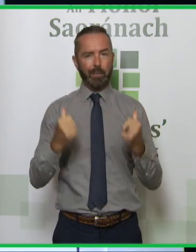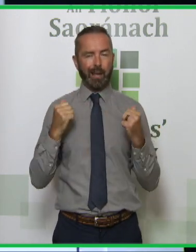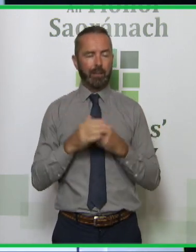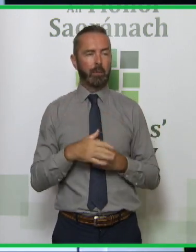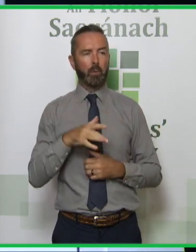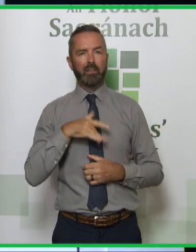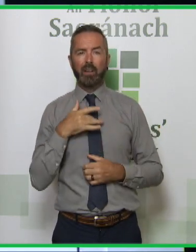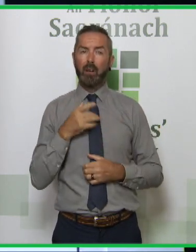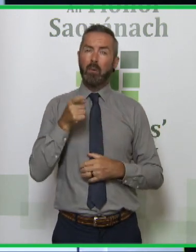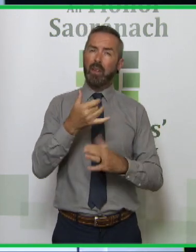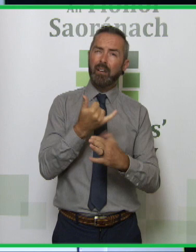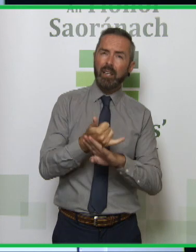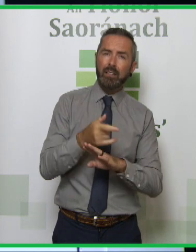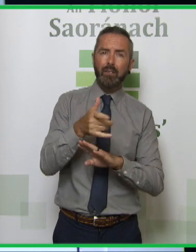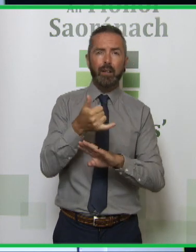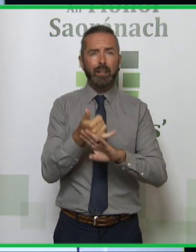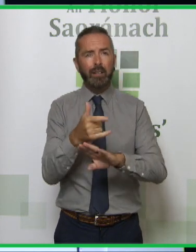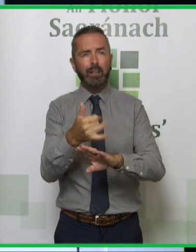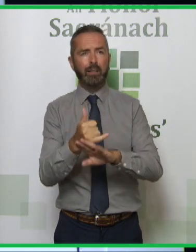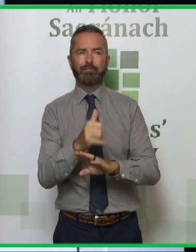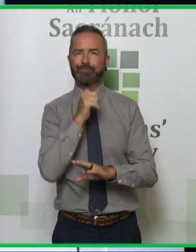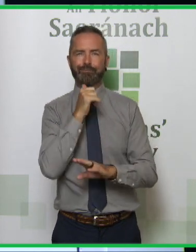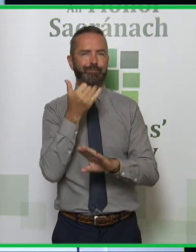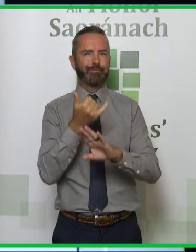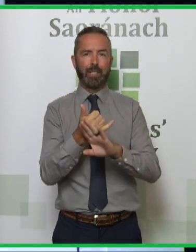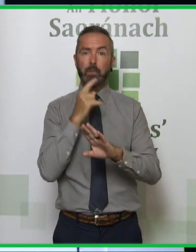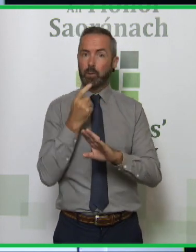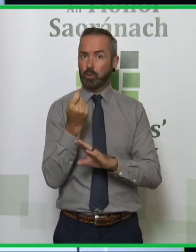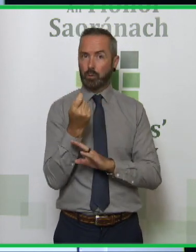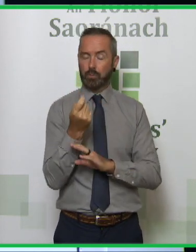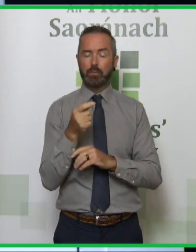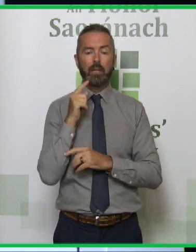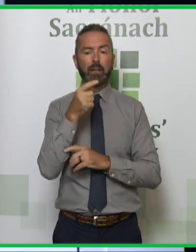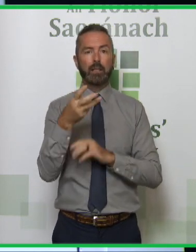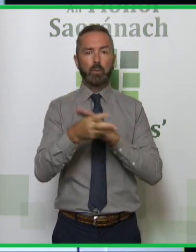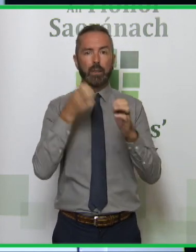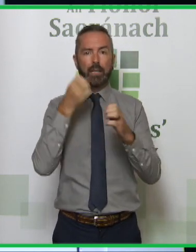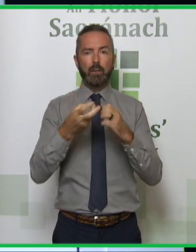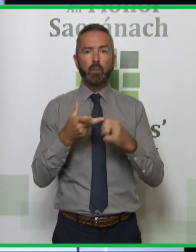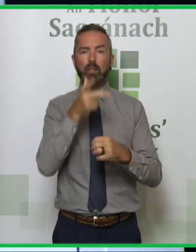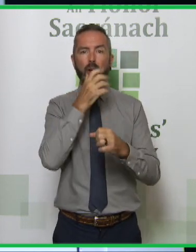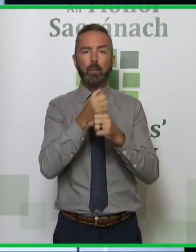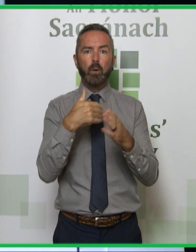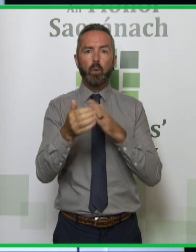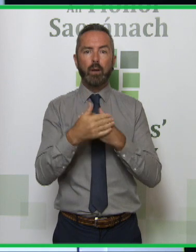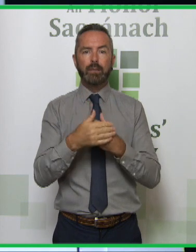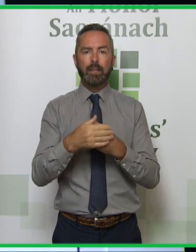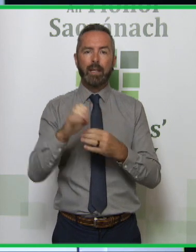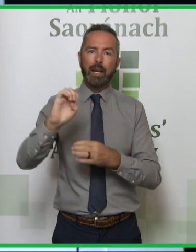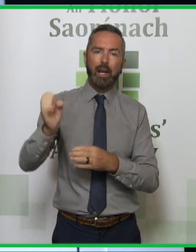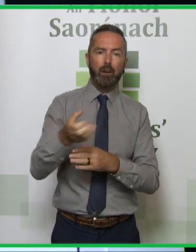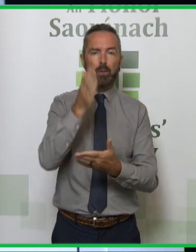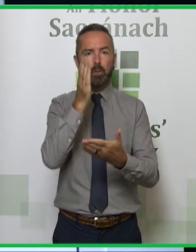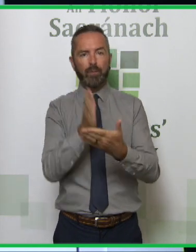moment for all of us, I think. This weekend's Assembly is focused on the area that you'll be aware of in terms of prevention and education, and I know it's an area that many of you have